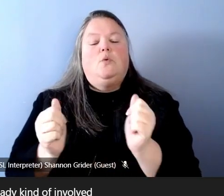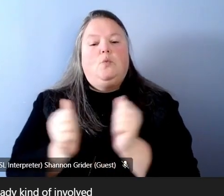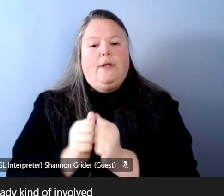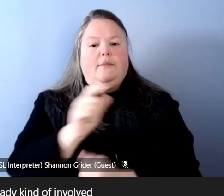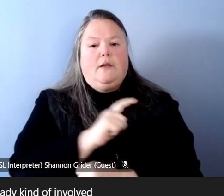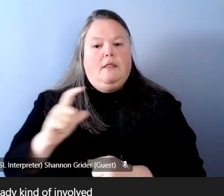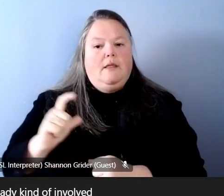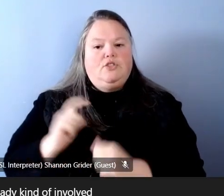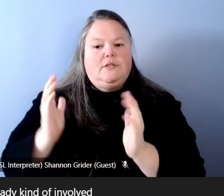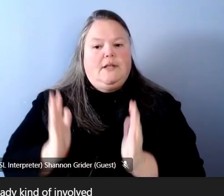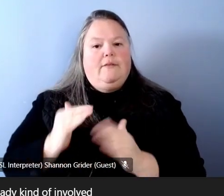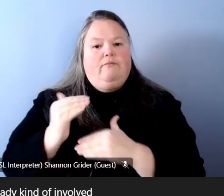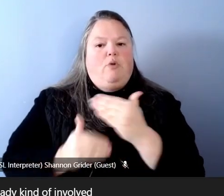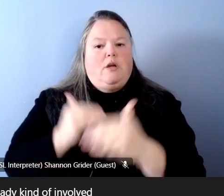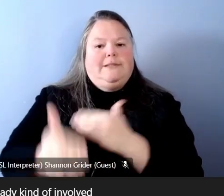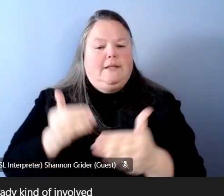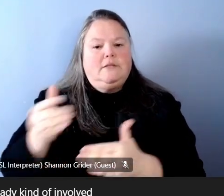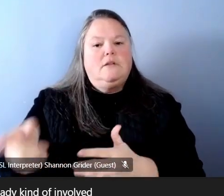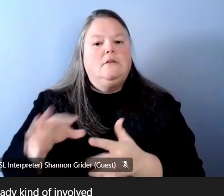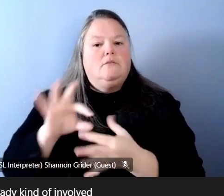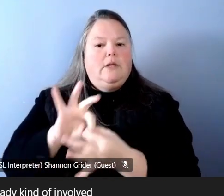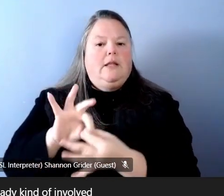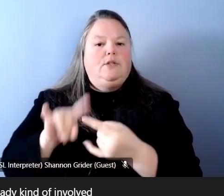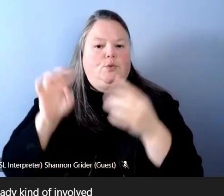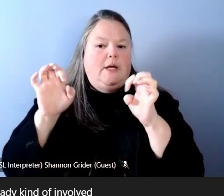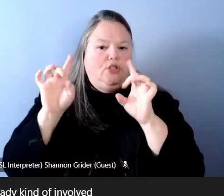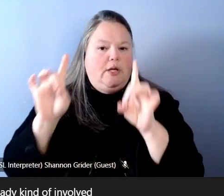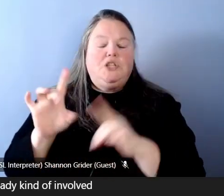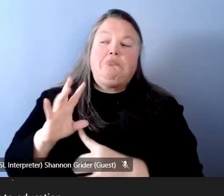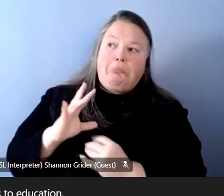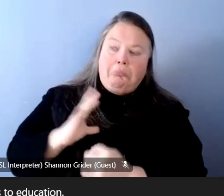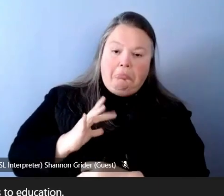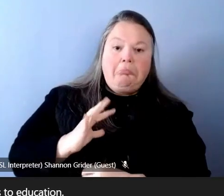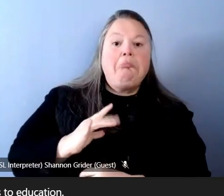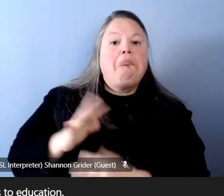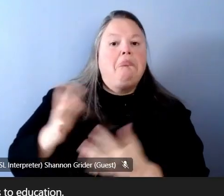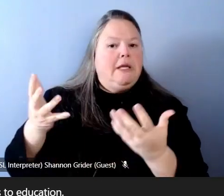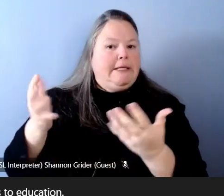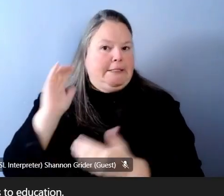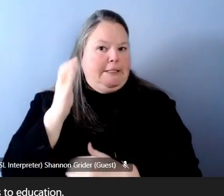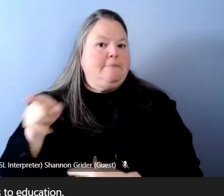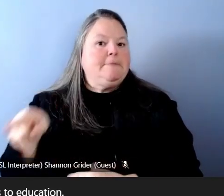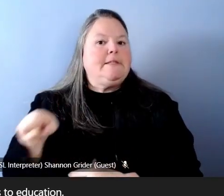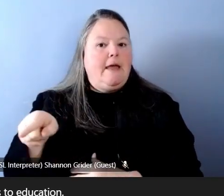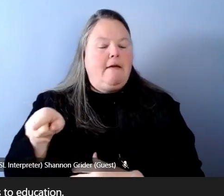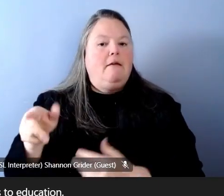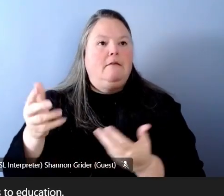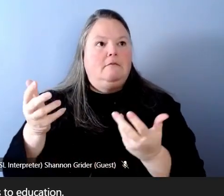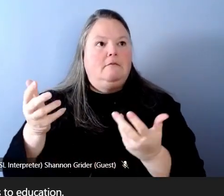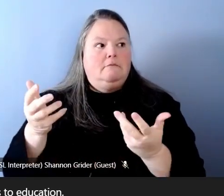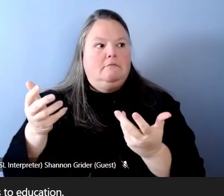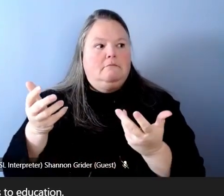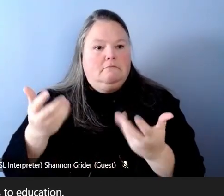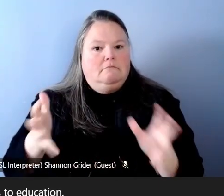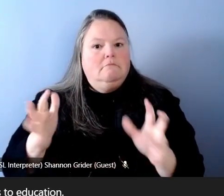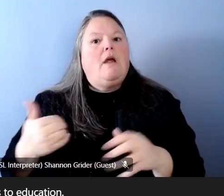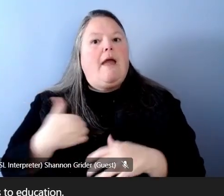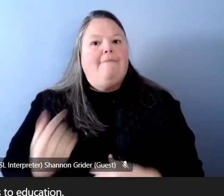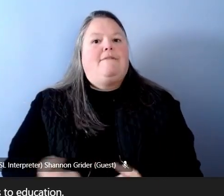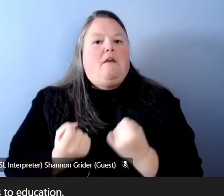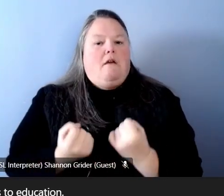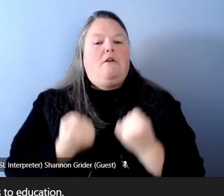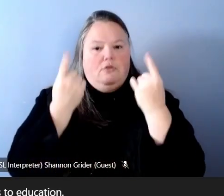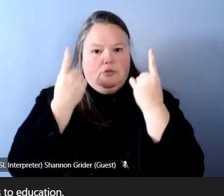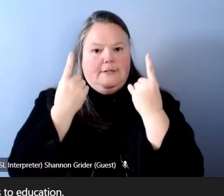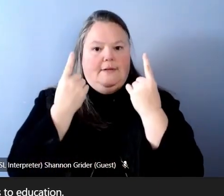legislative process in regards to education. So it seems like they generally have an understanding